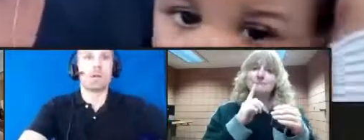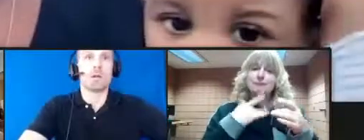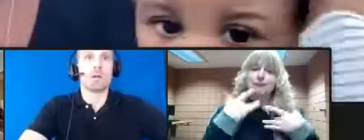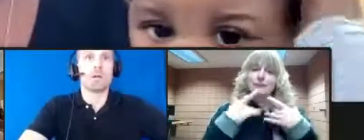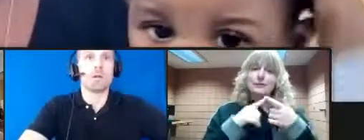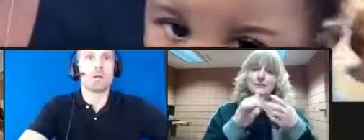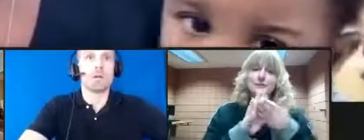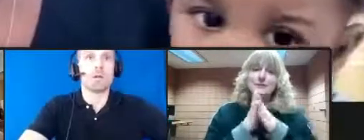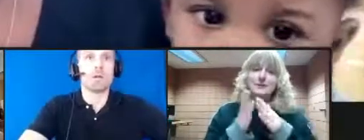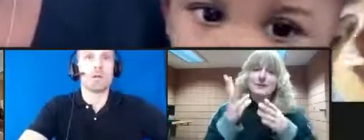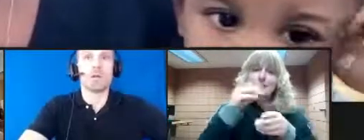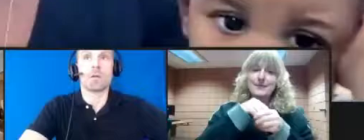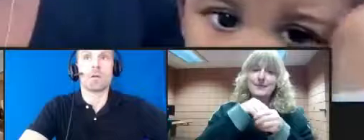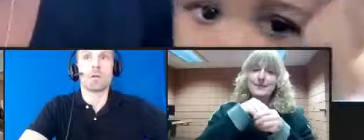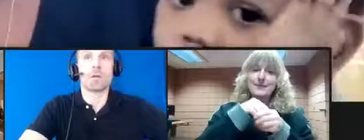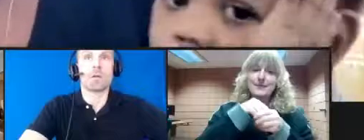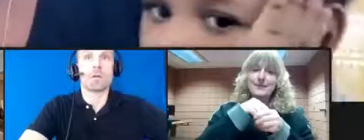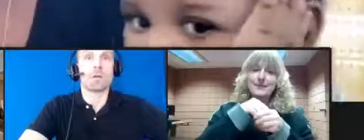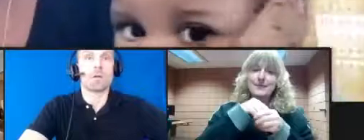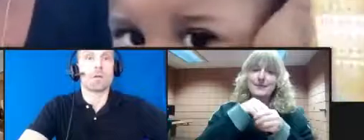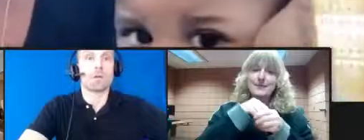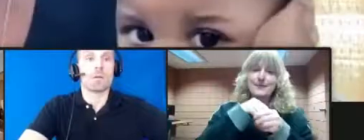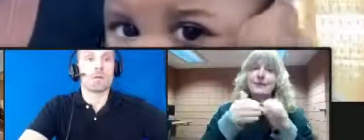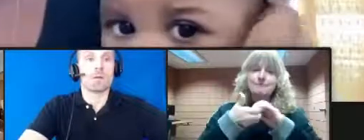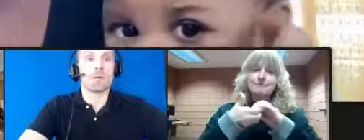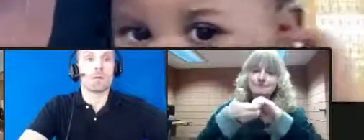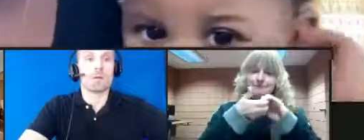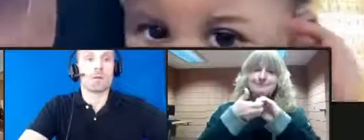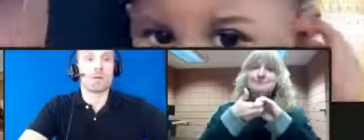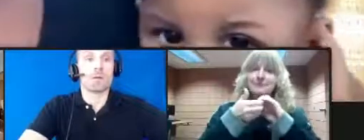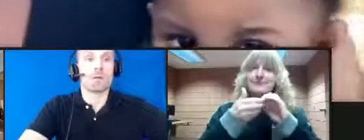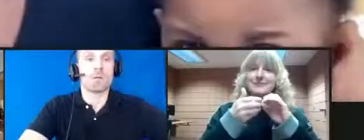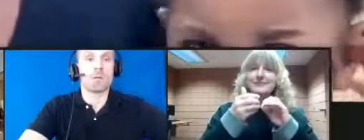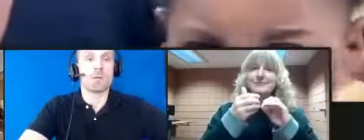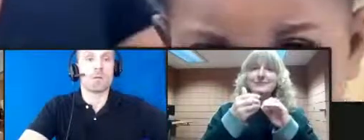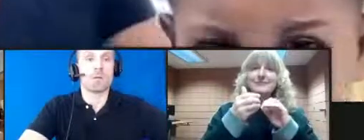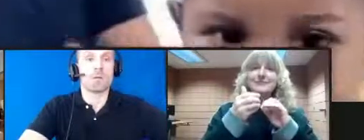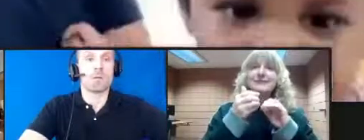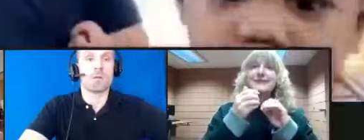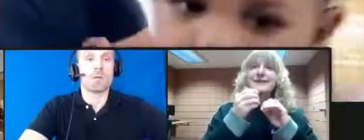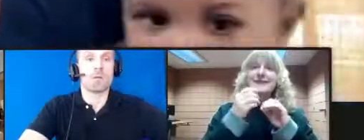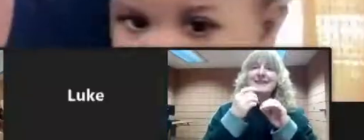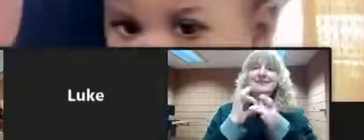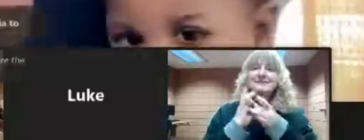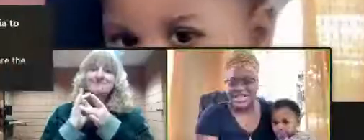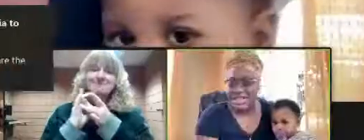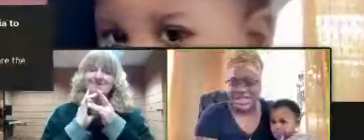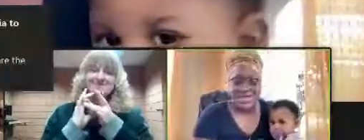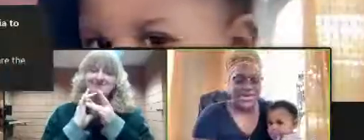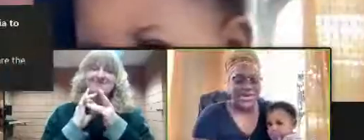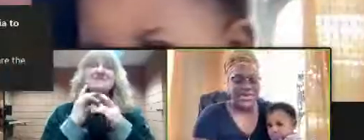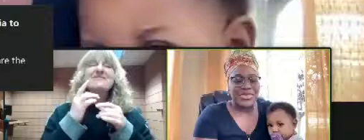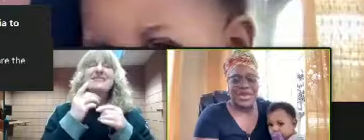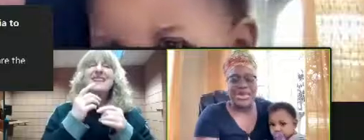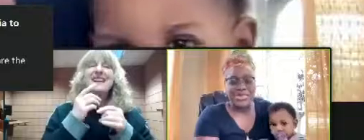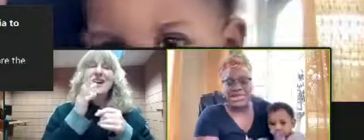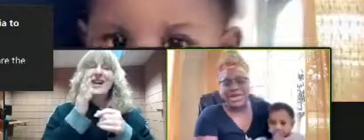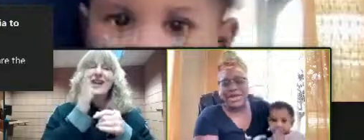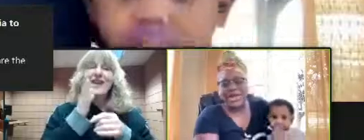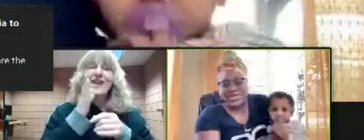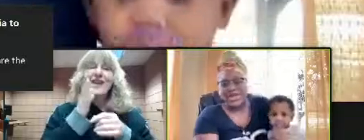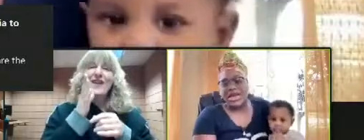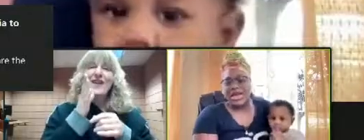coalition. I have my daughter Naima here. She's 10 months and we're attached. So she'll be joining me today for the